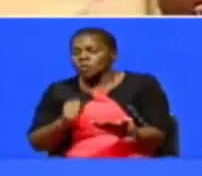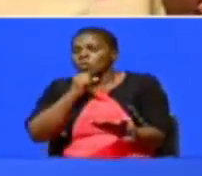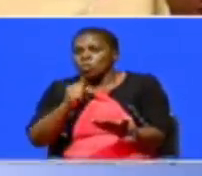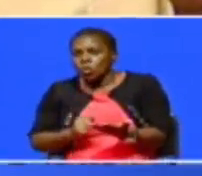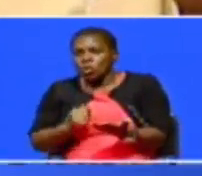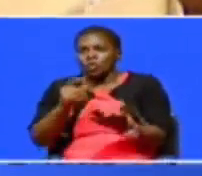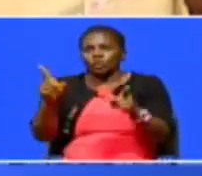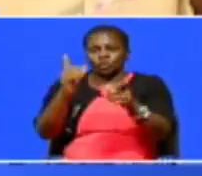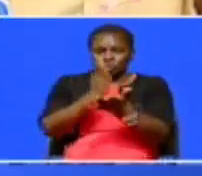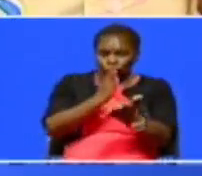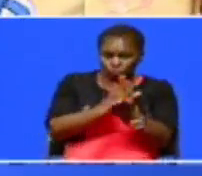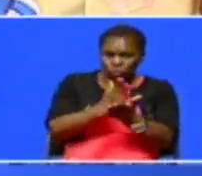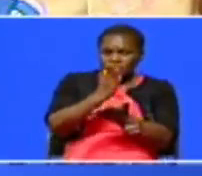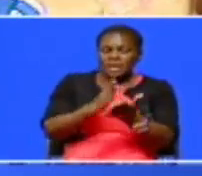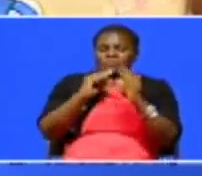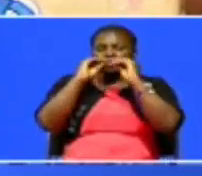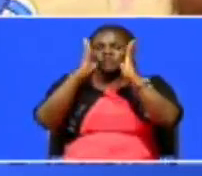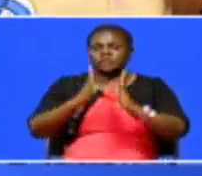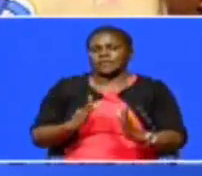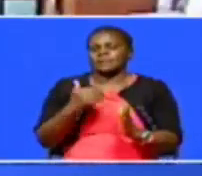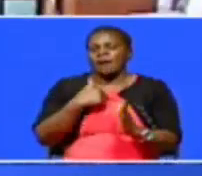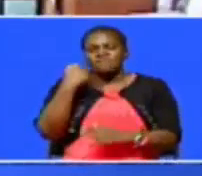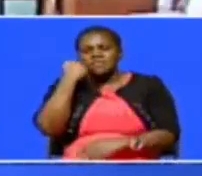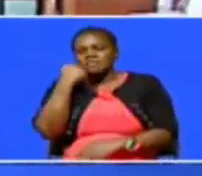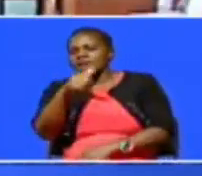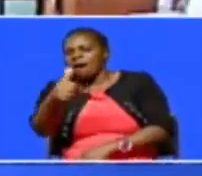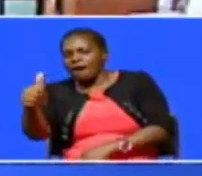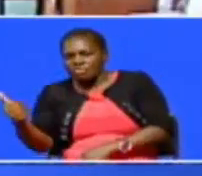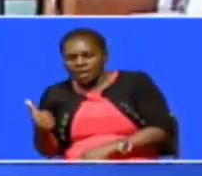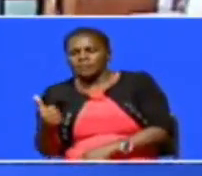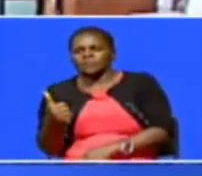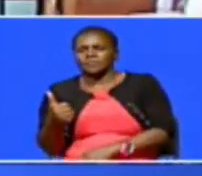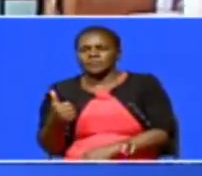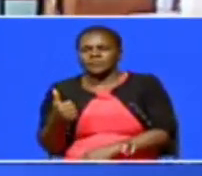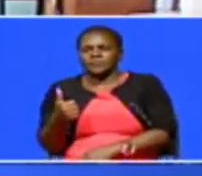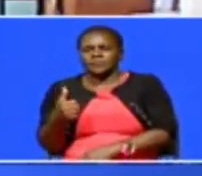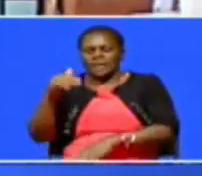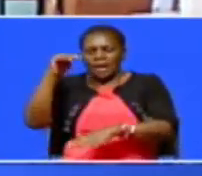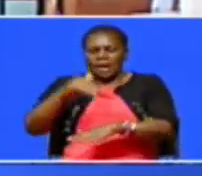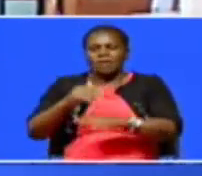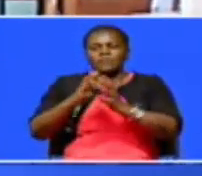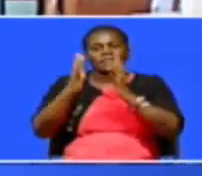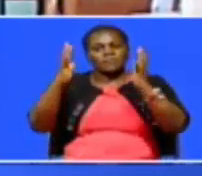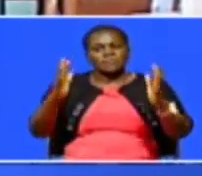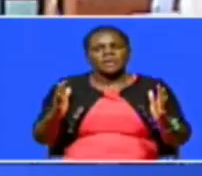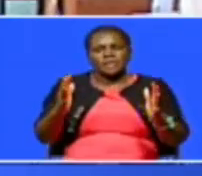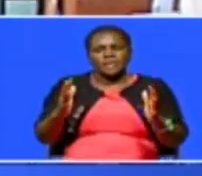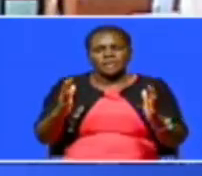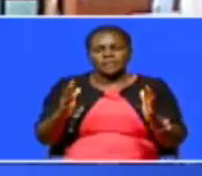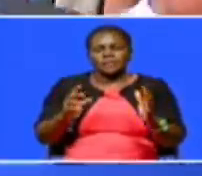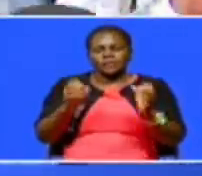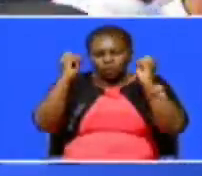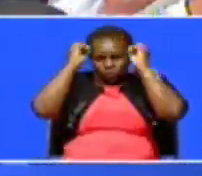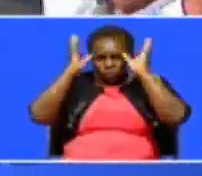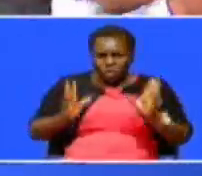Of course, there are also those teachers with underlying issues. But perhaps the biggest casualties will be candidates who are preparing to sit